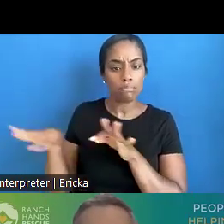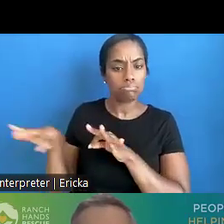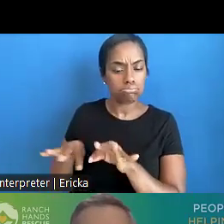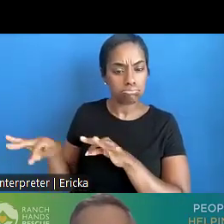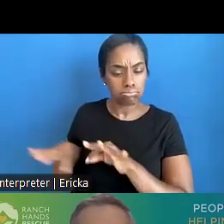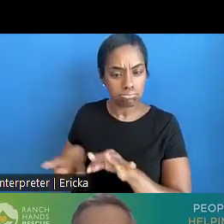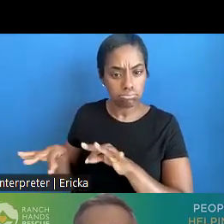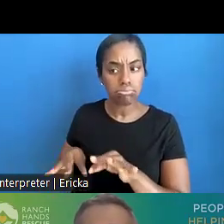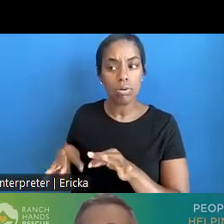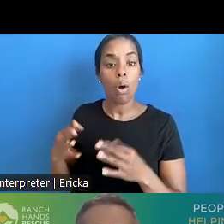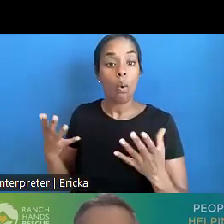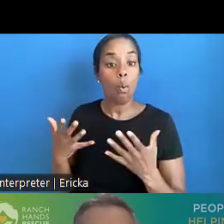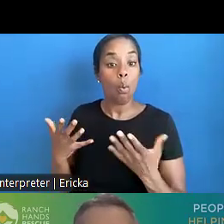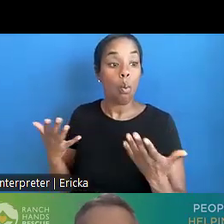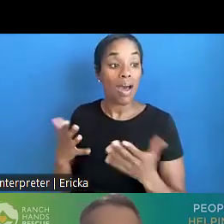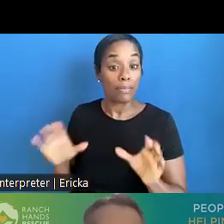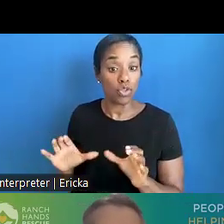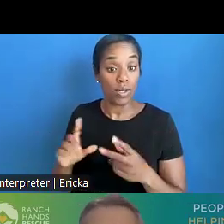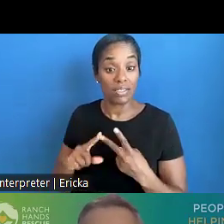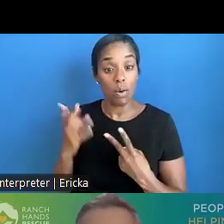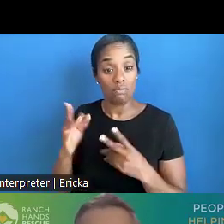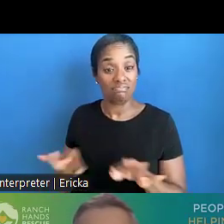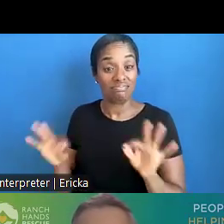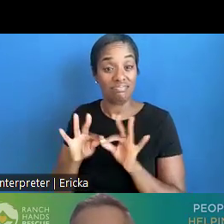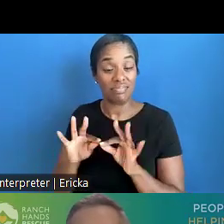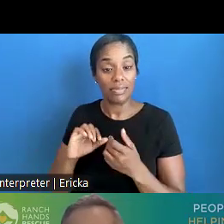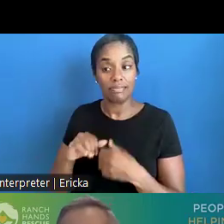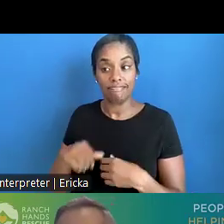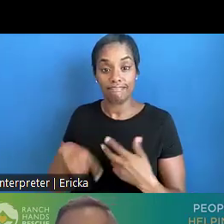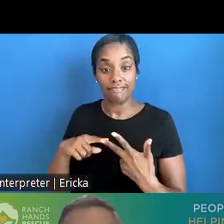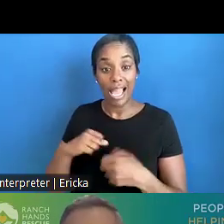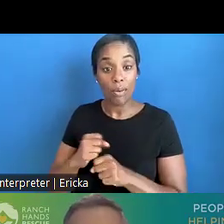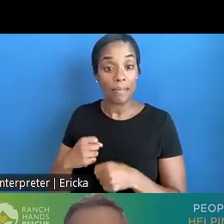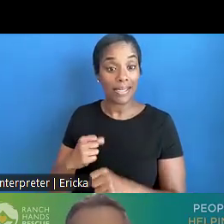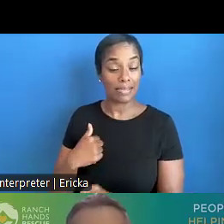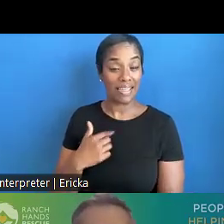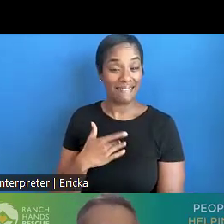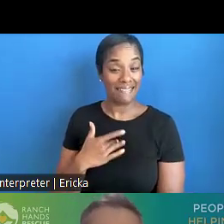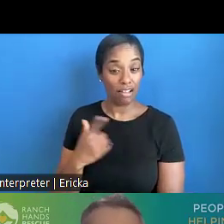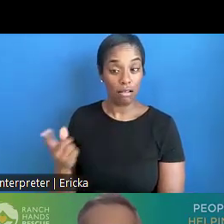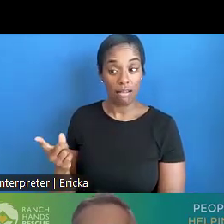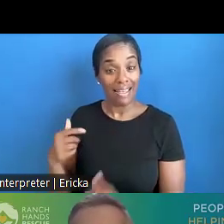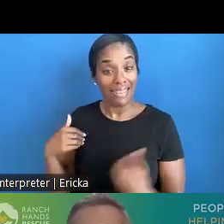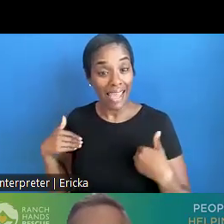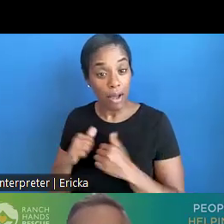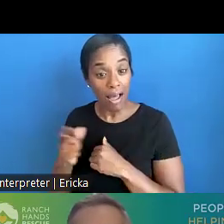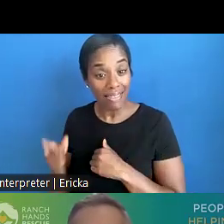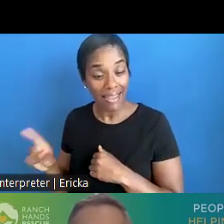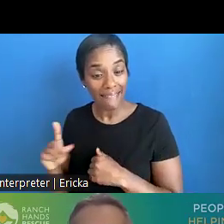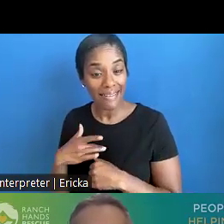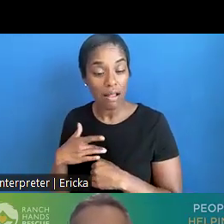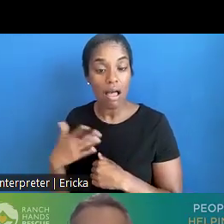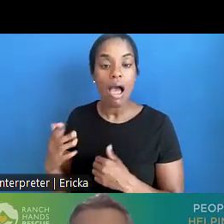it matters, how it makes me feel, how it makes the animal feel, how I'm respecting the animal's boundaries, even within that